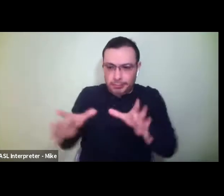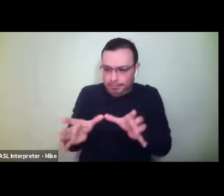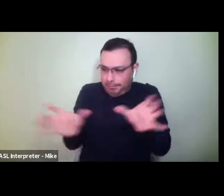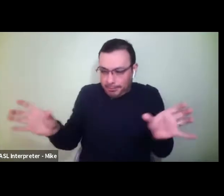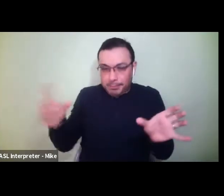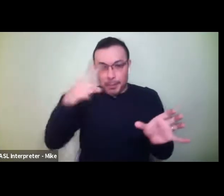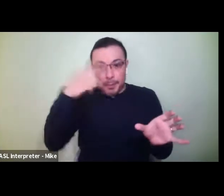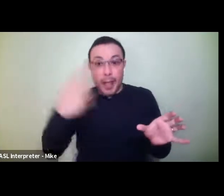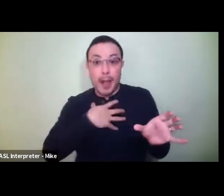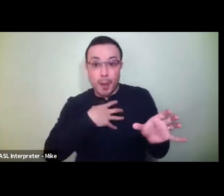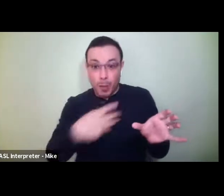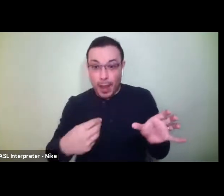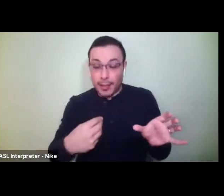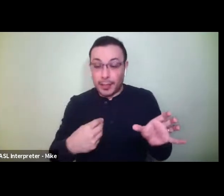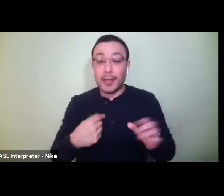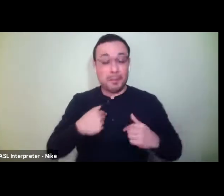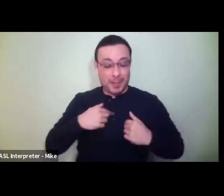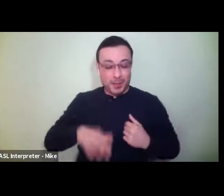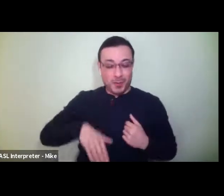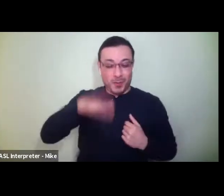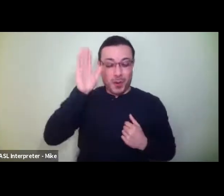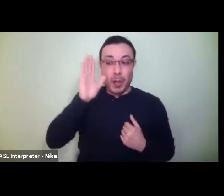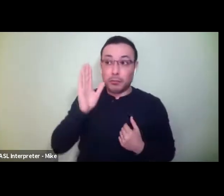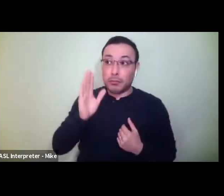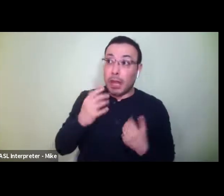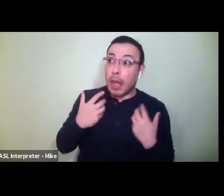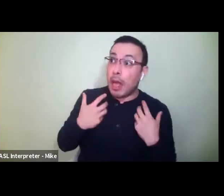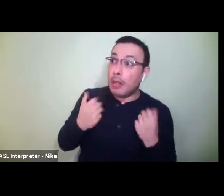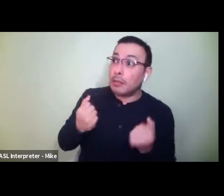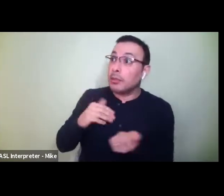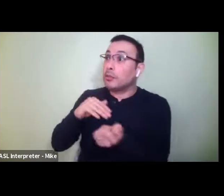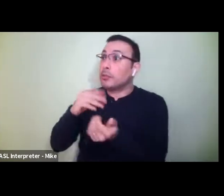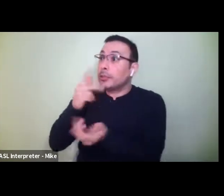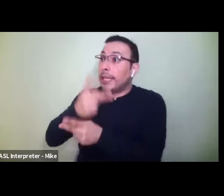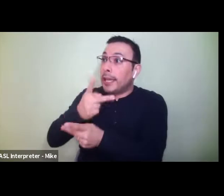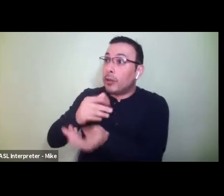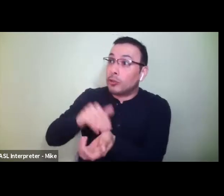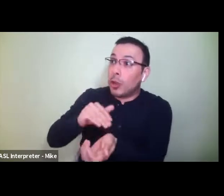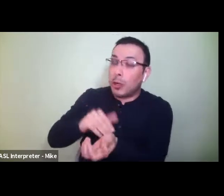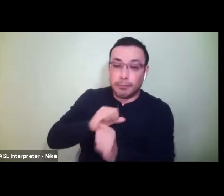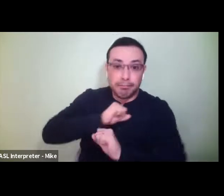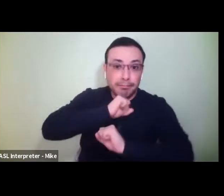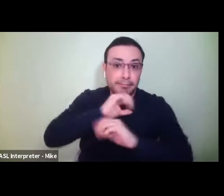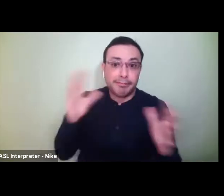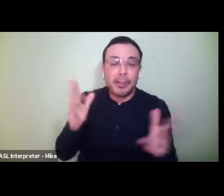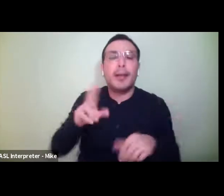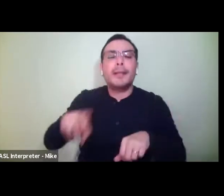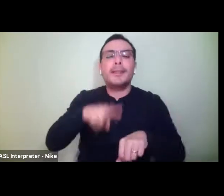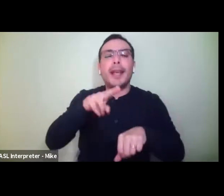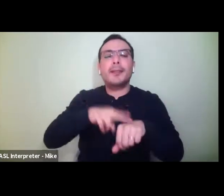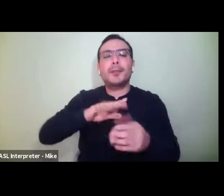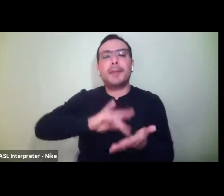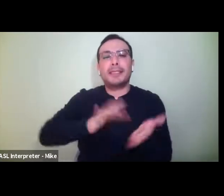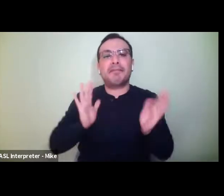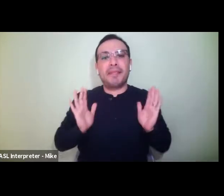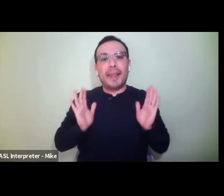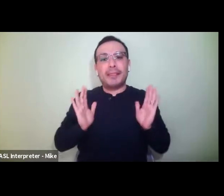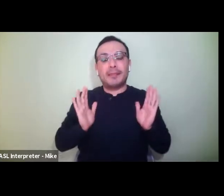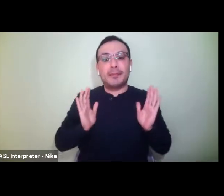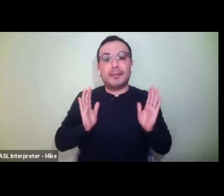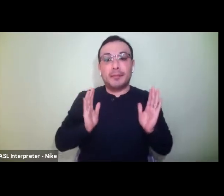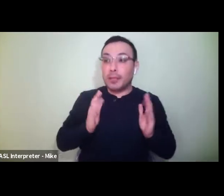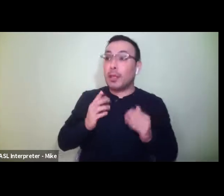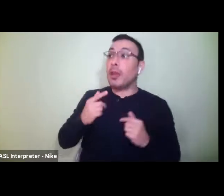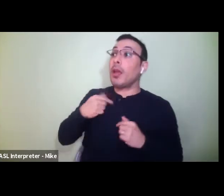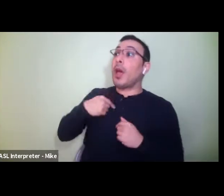care other than natural remedies. We were exiled from white society, except as house cleaners,